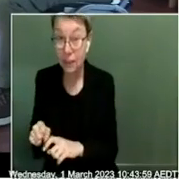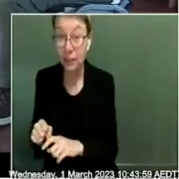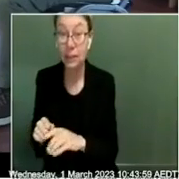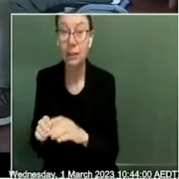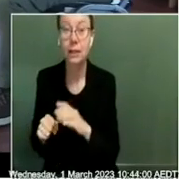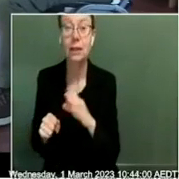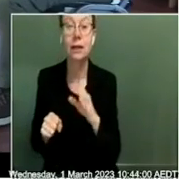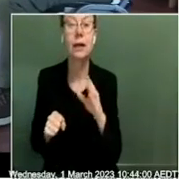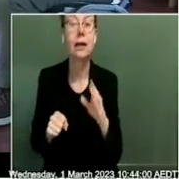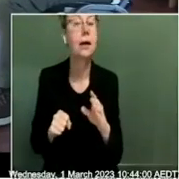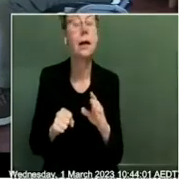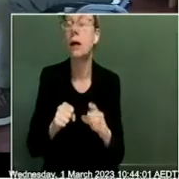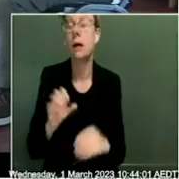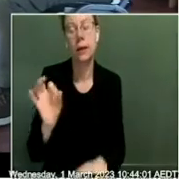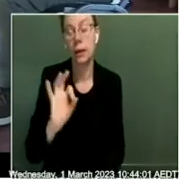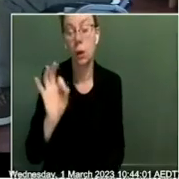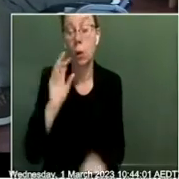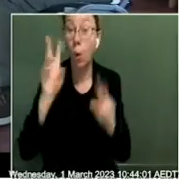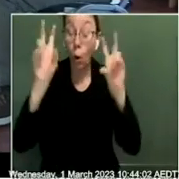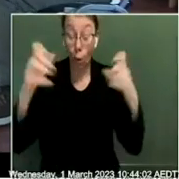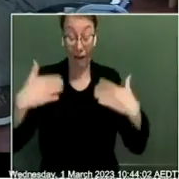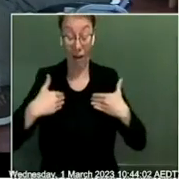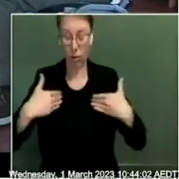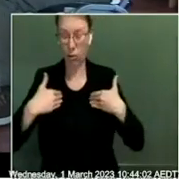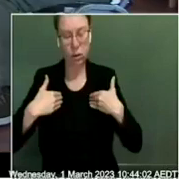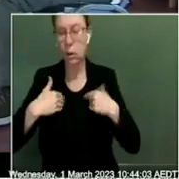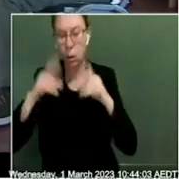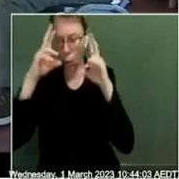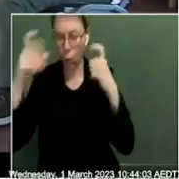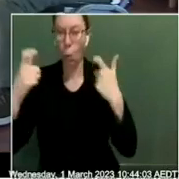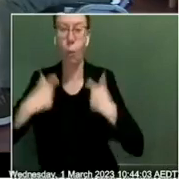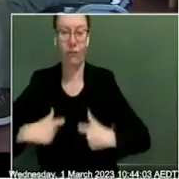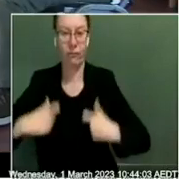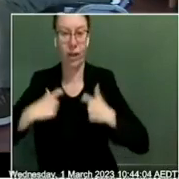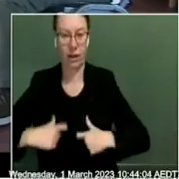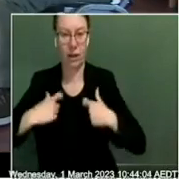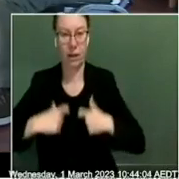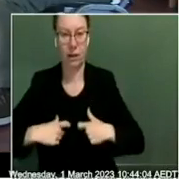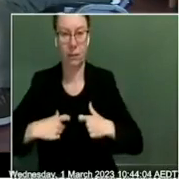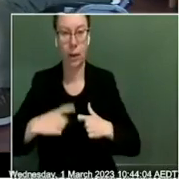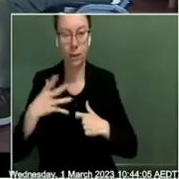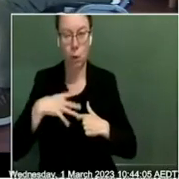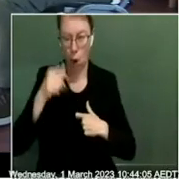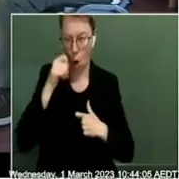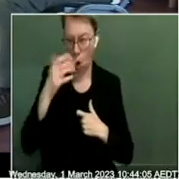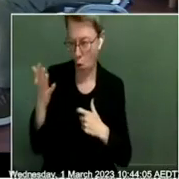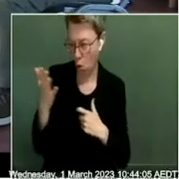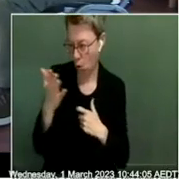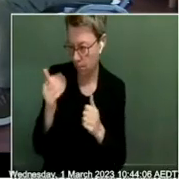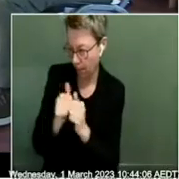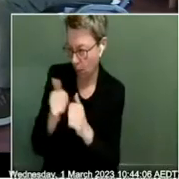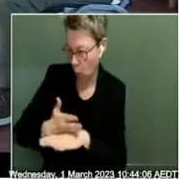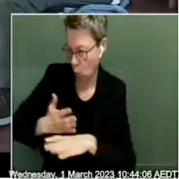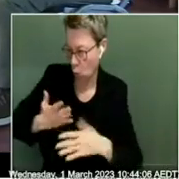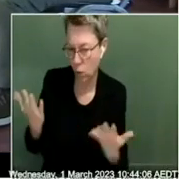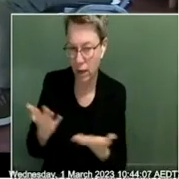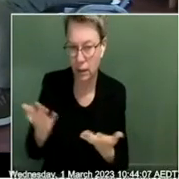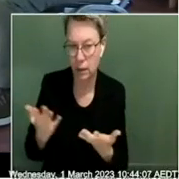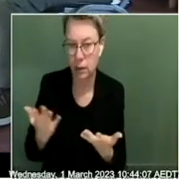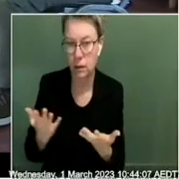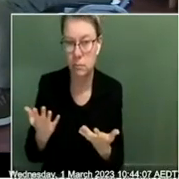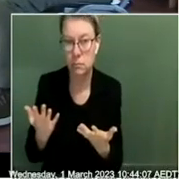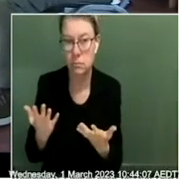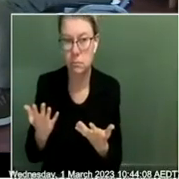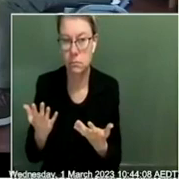else. There'll be another. Yeah. But it's knowing where to look because it would be a part of a we also justification to